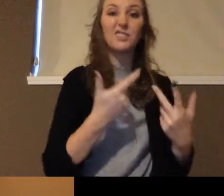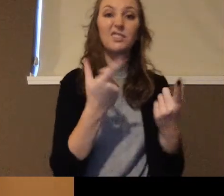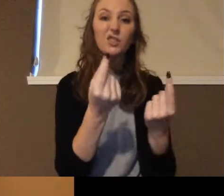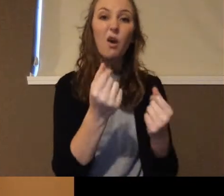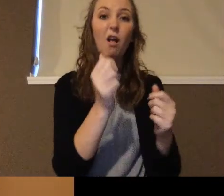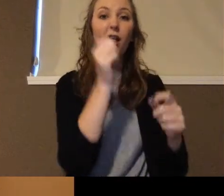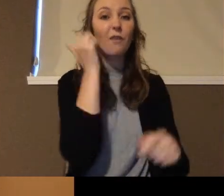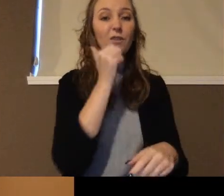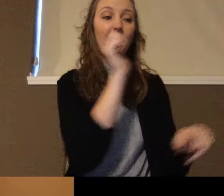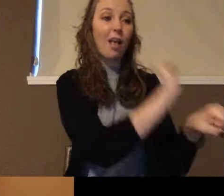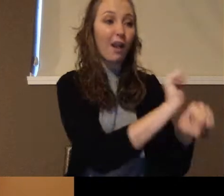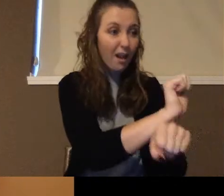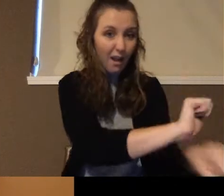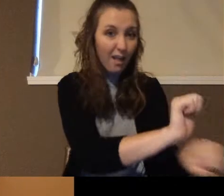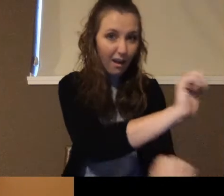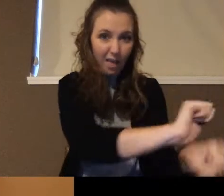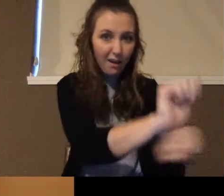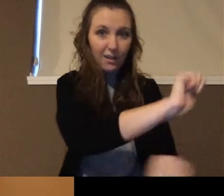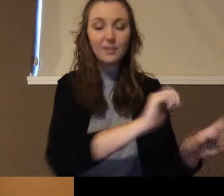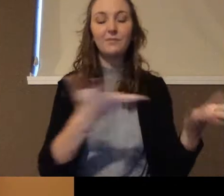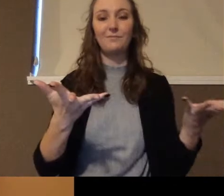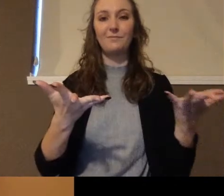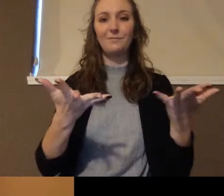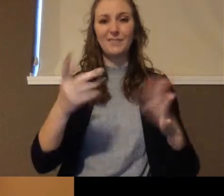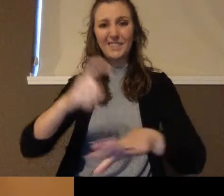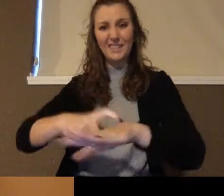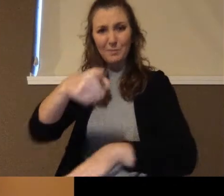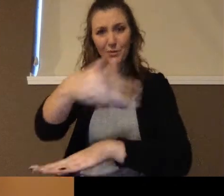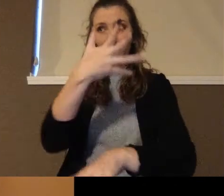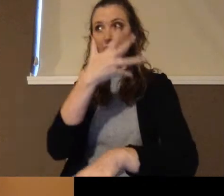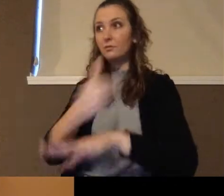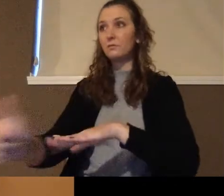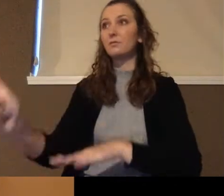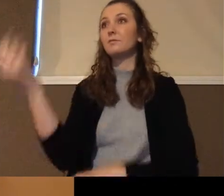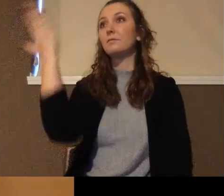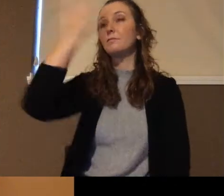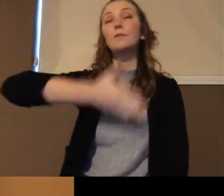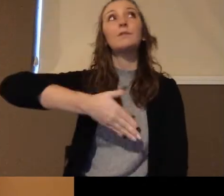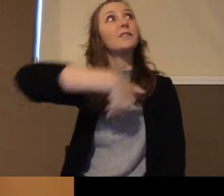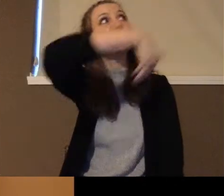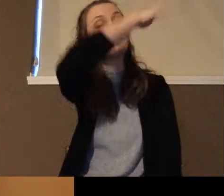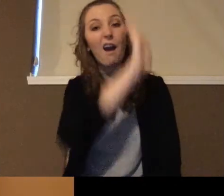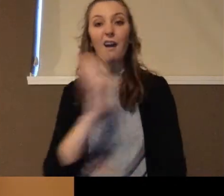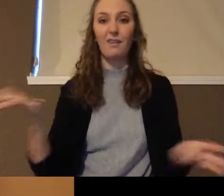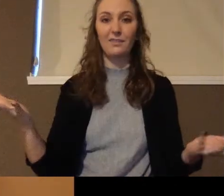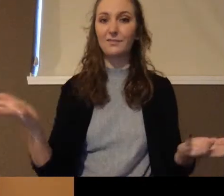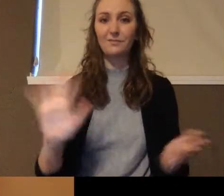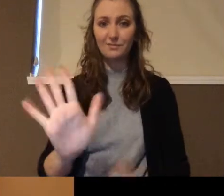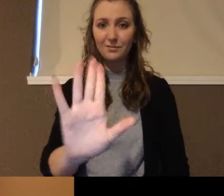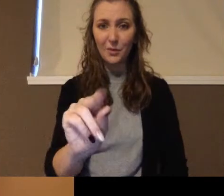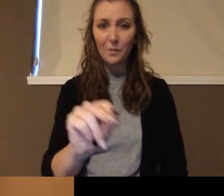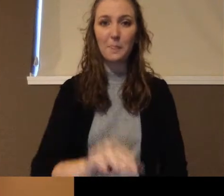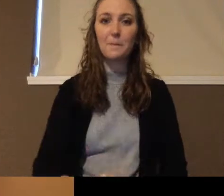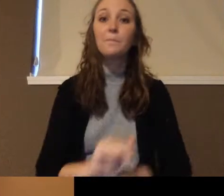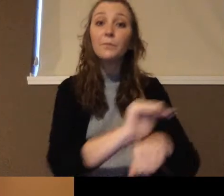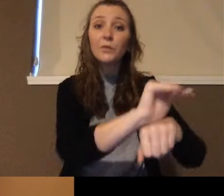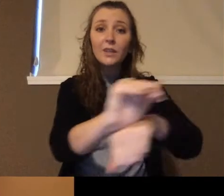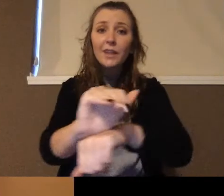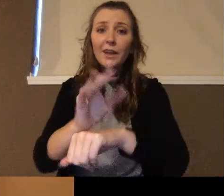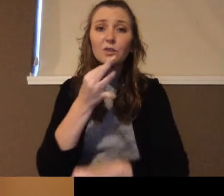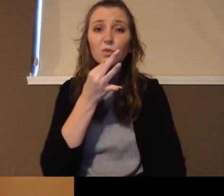in taking care of all your day-to-day obligations that you lose track of the time and doze off, oblivious to